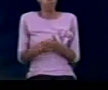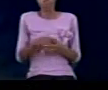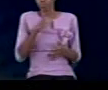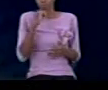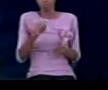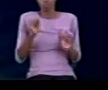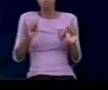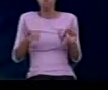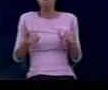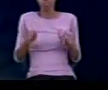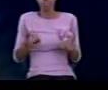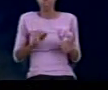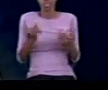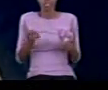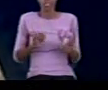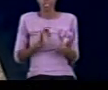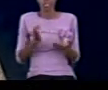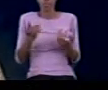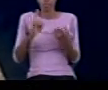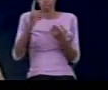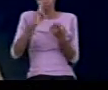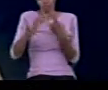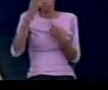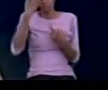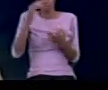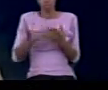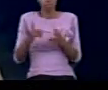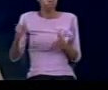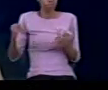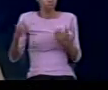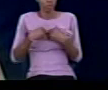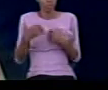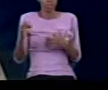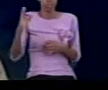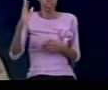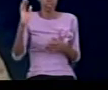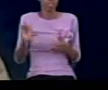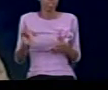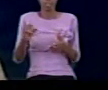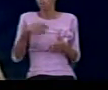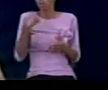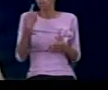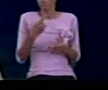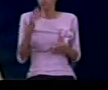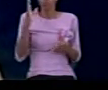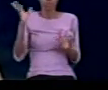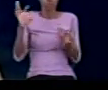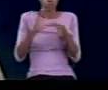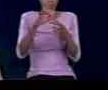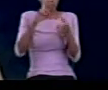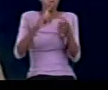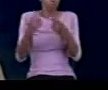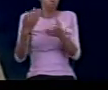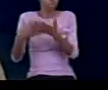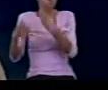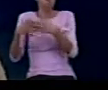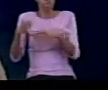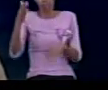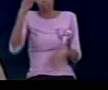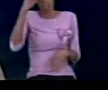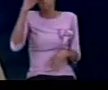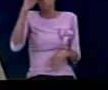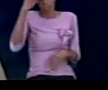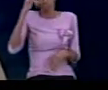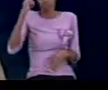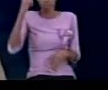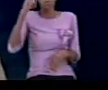directly connected with heaven, who knows the mind of God and represents God rightly